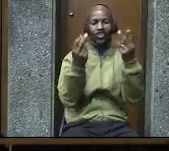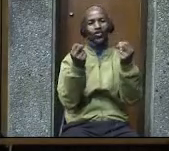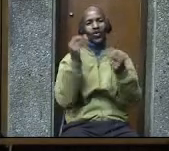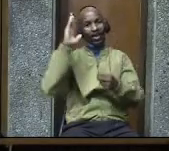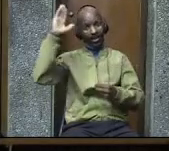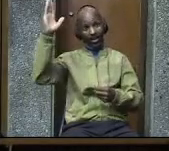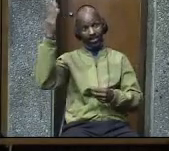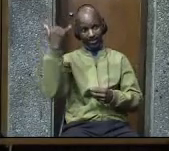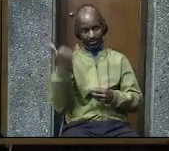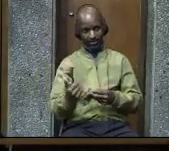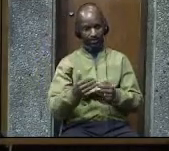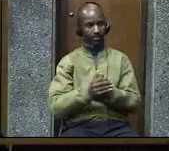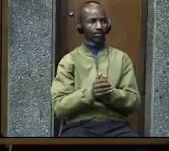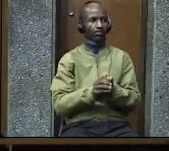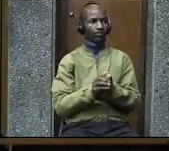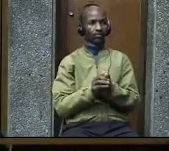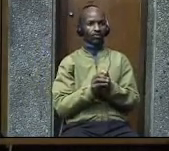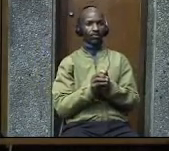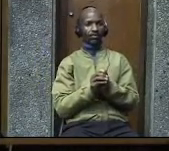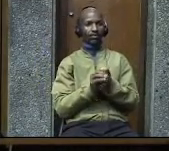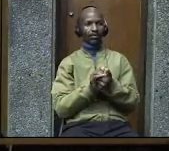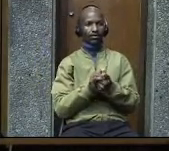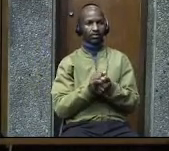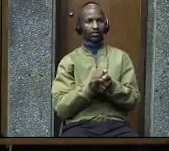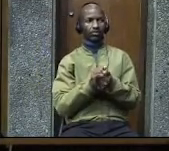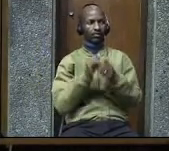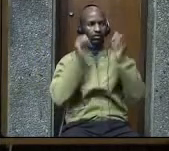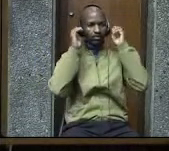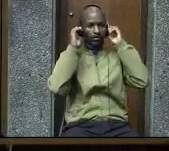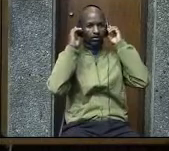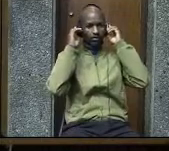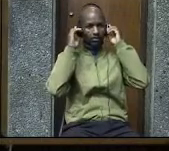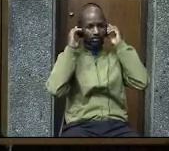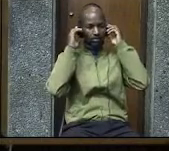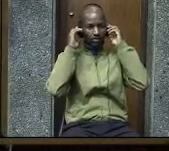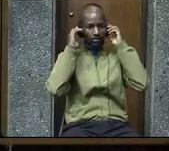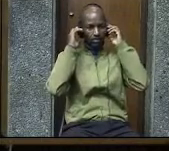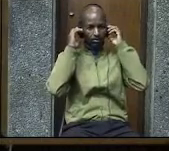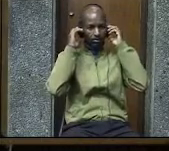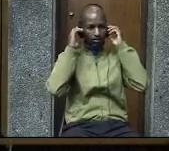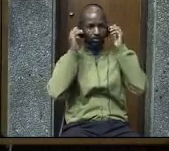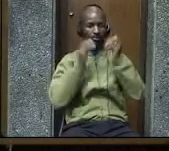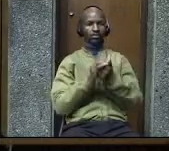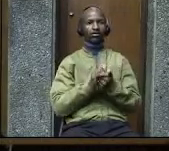hands. We are number 10. I don't know where that has come.